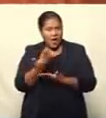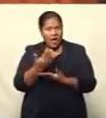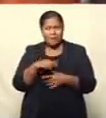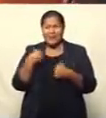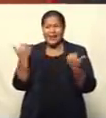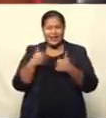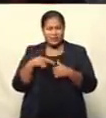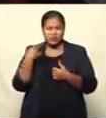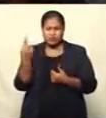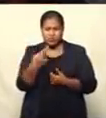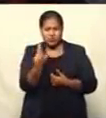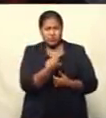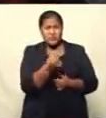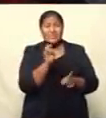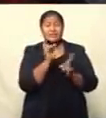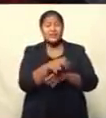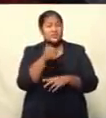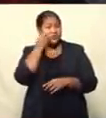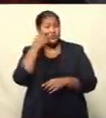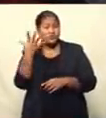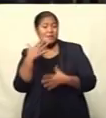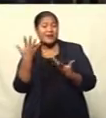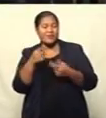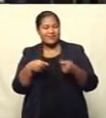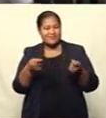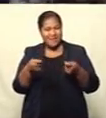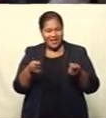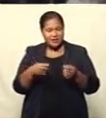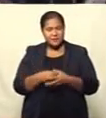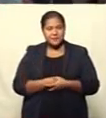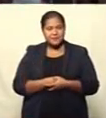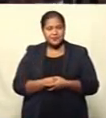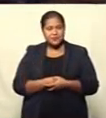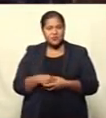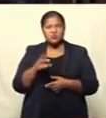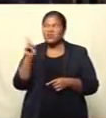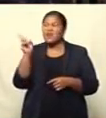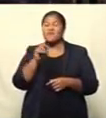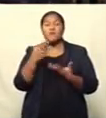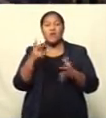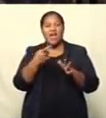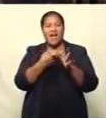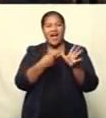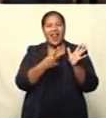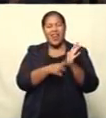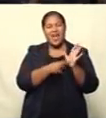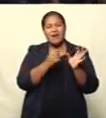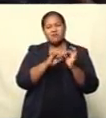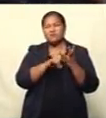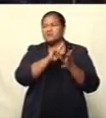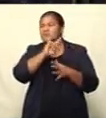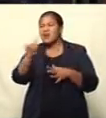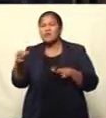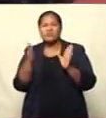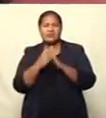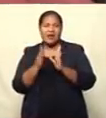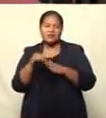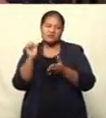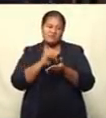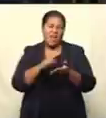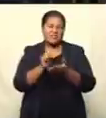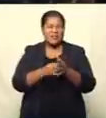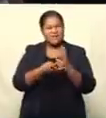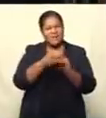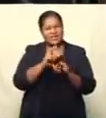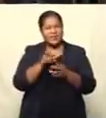evident, especially in supermarkets and the market. This came straight from Colombo. Just want to come to town to buy the sort of veggies which are